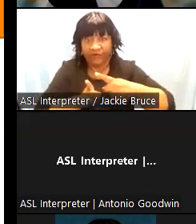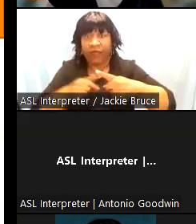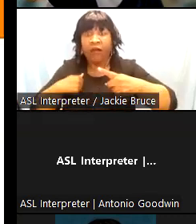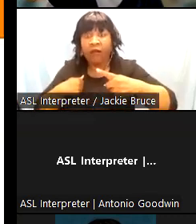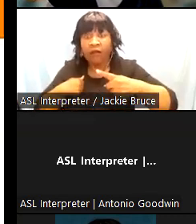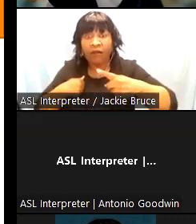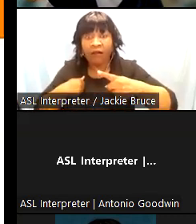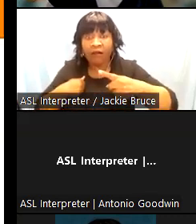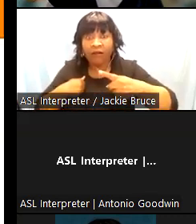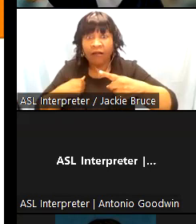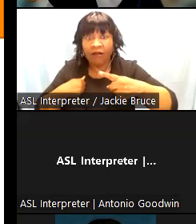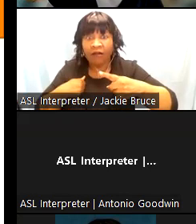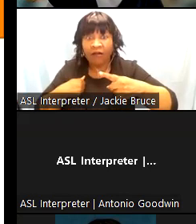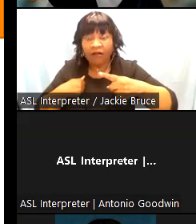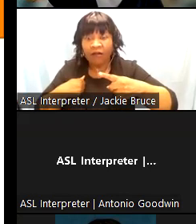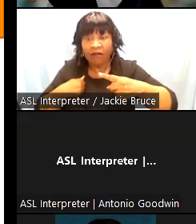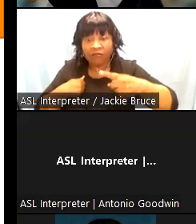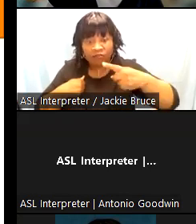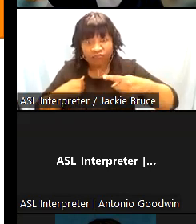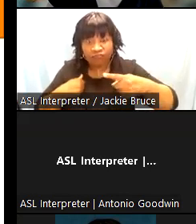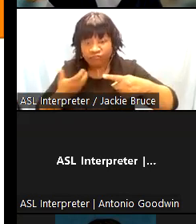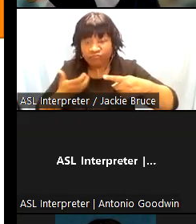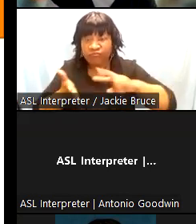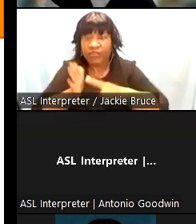that doesn't show up, then